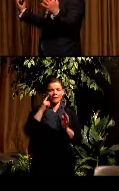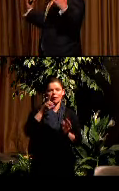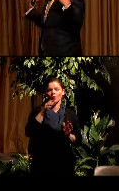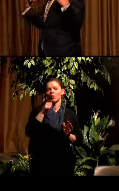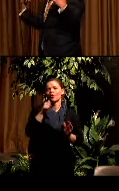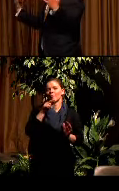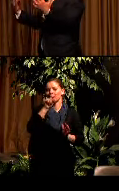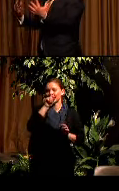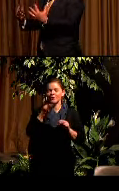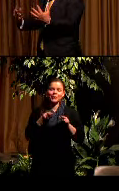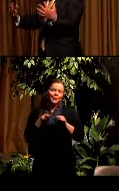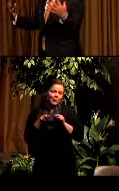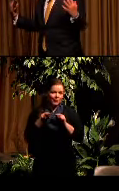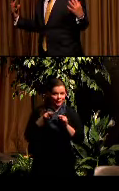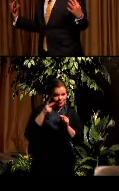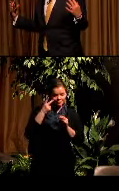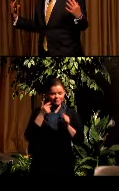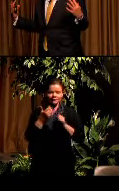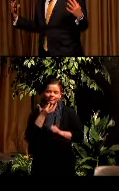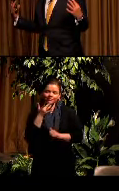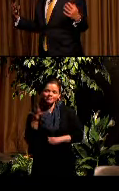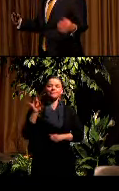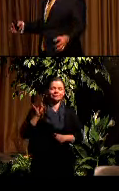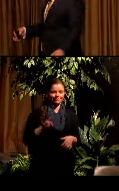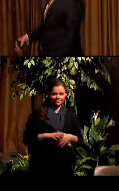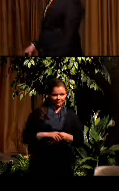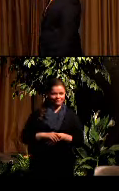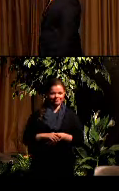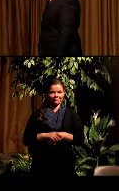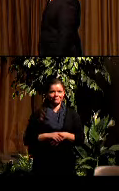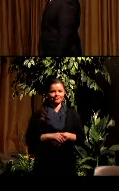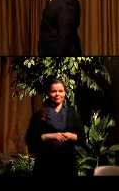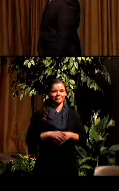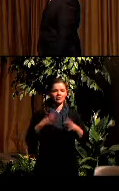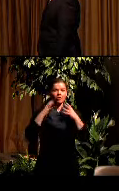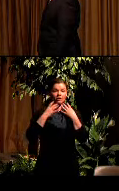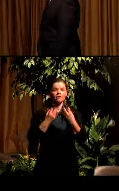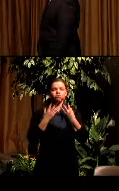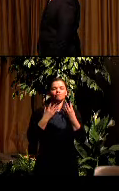throat sac that he's using to make that sound.